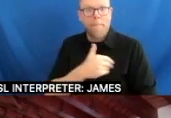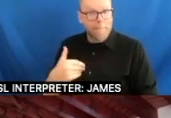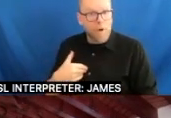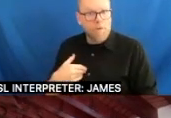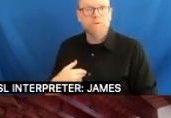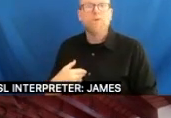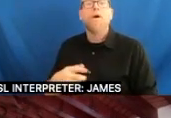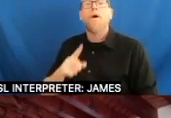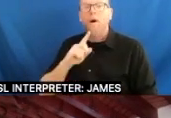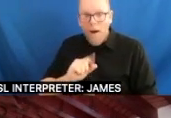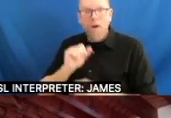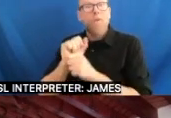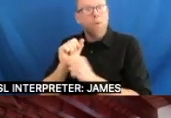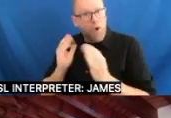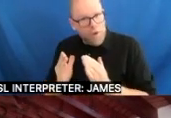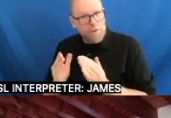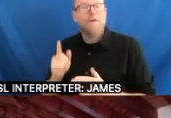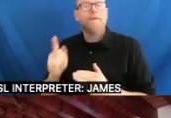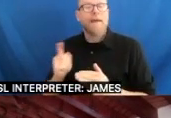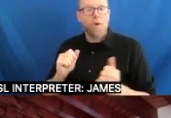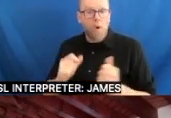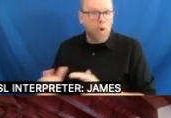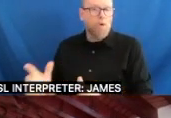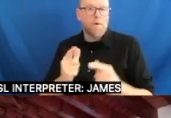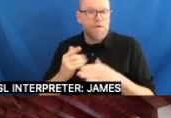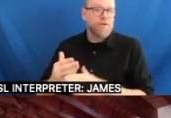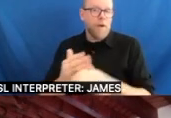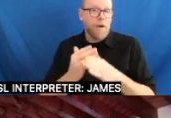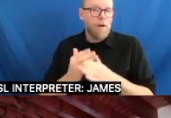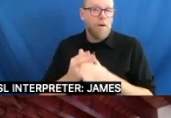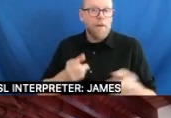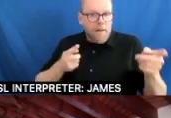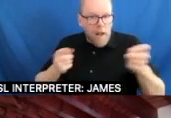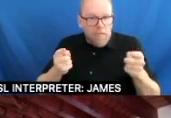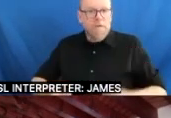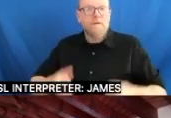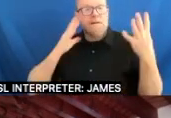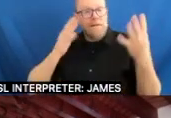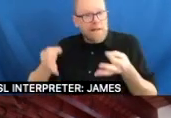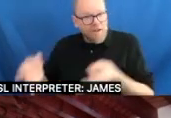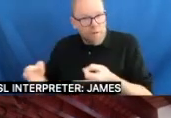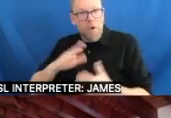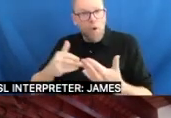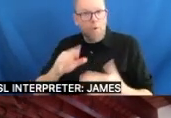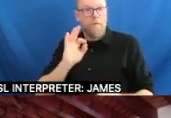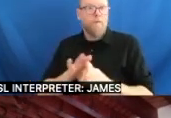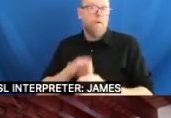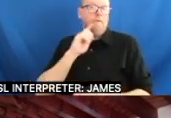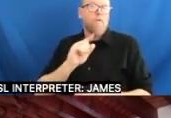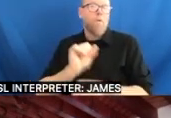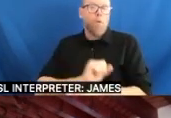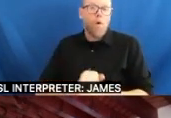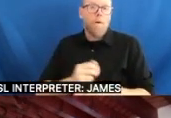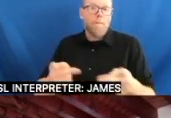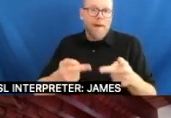owners at Rainbow Grocery share in the governance and decision making, and they all have a vote in things like workplace